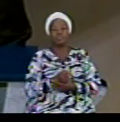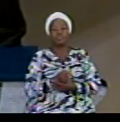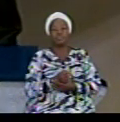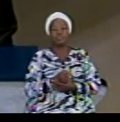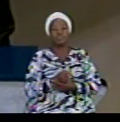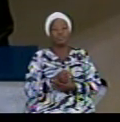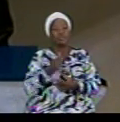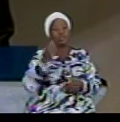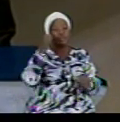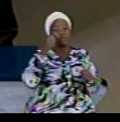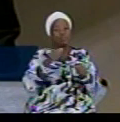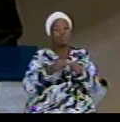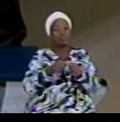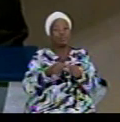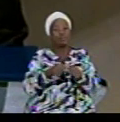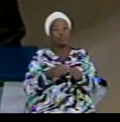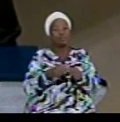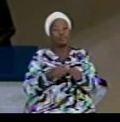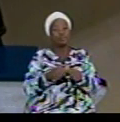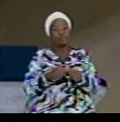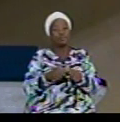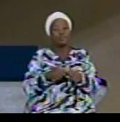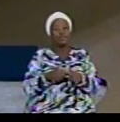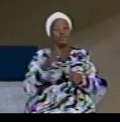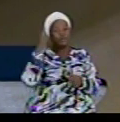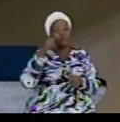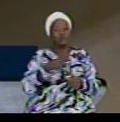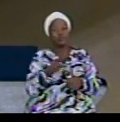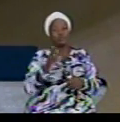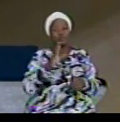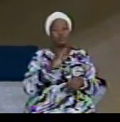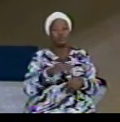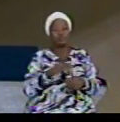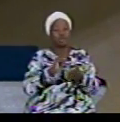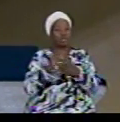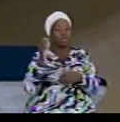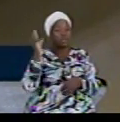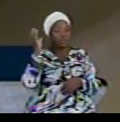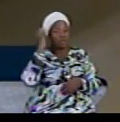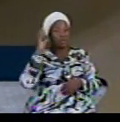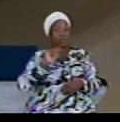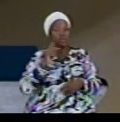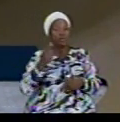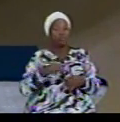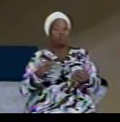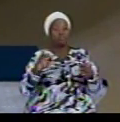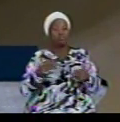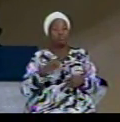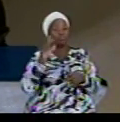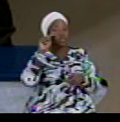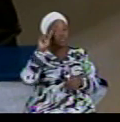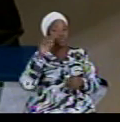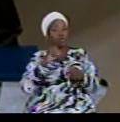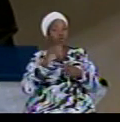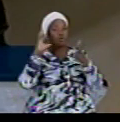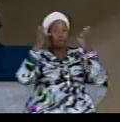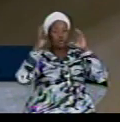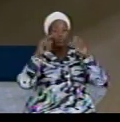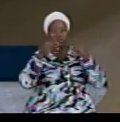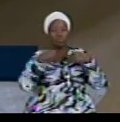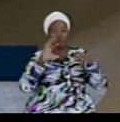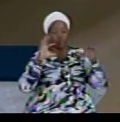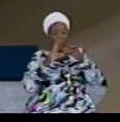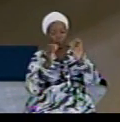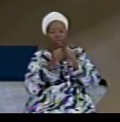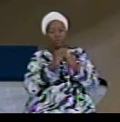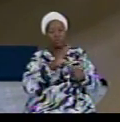Remember, for those of you on radio and television, you need to connect with Christ. And that number